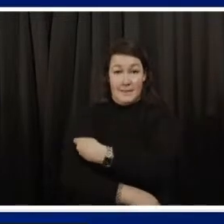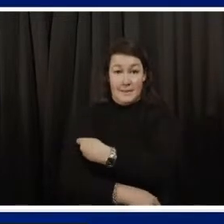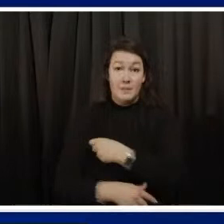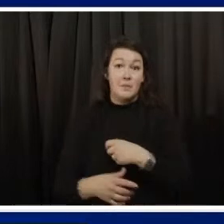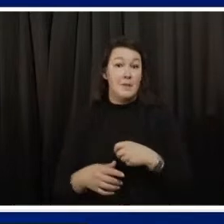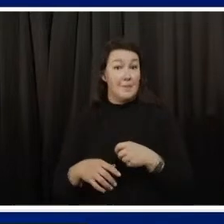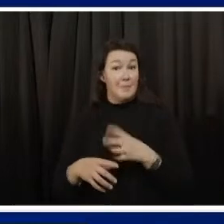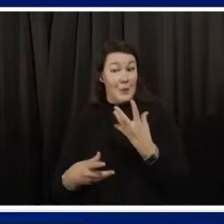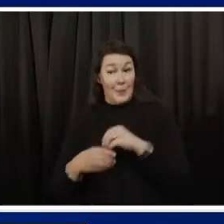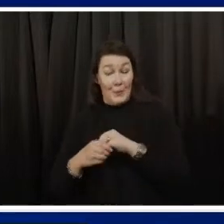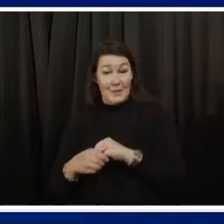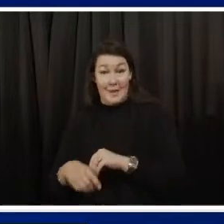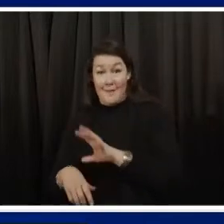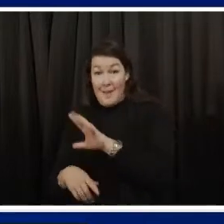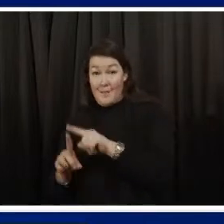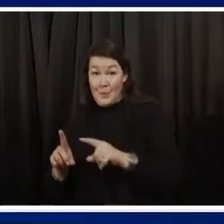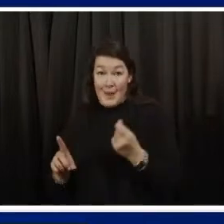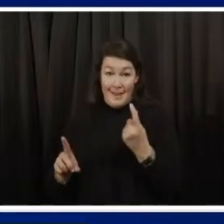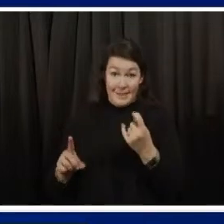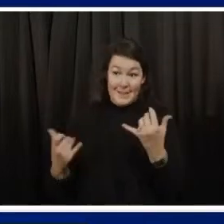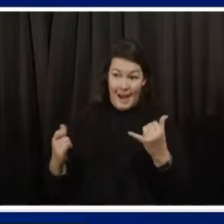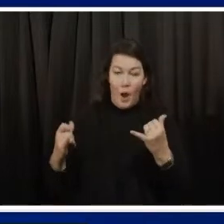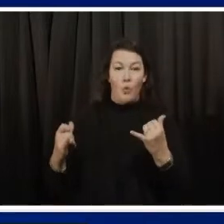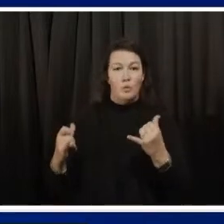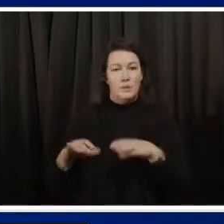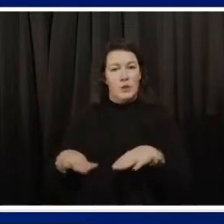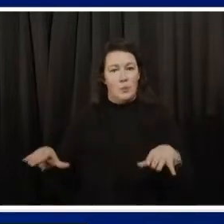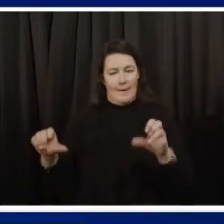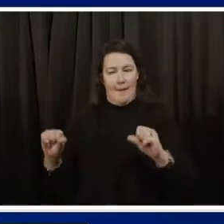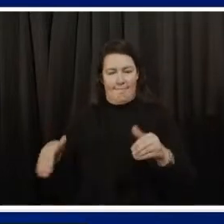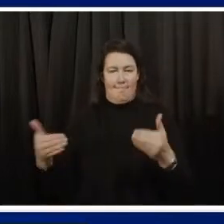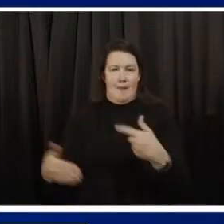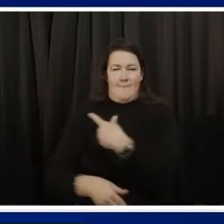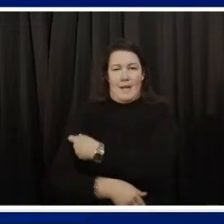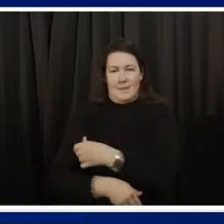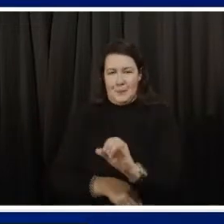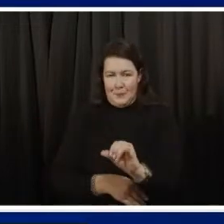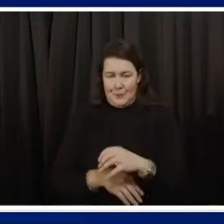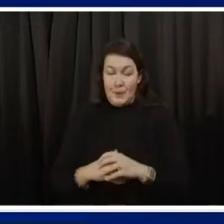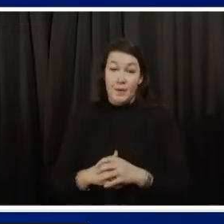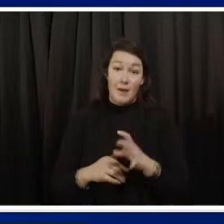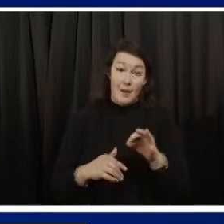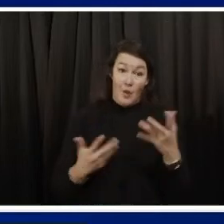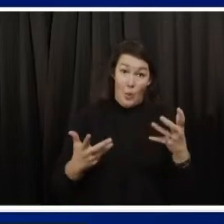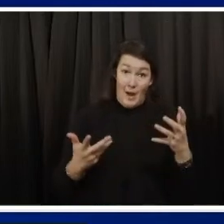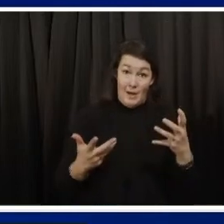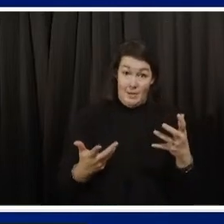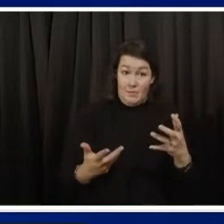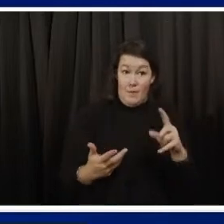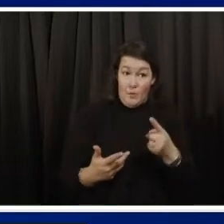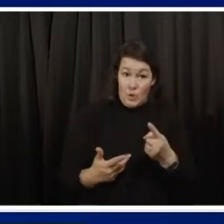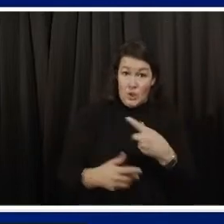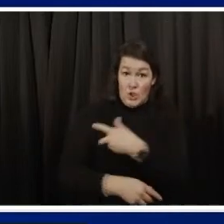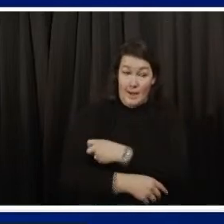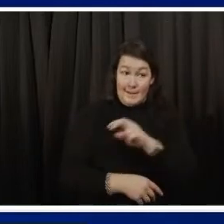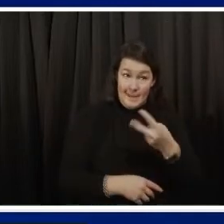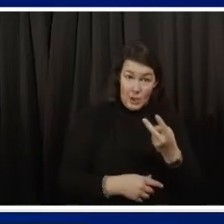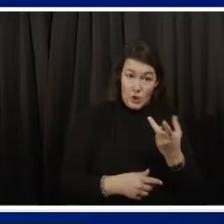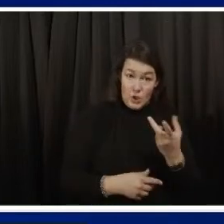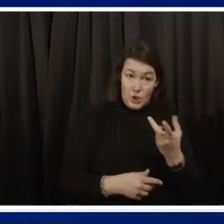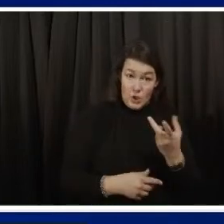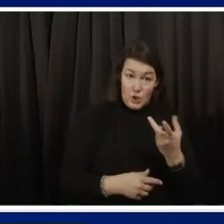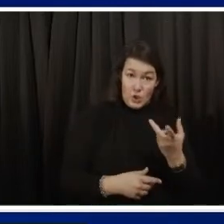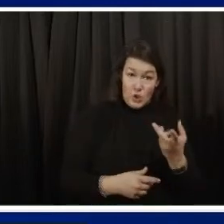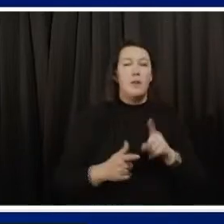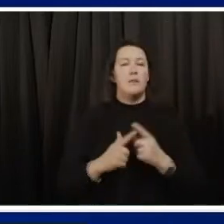children 5 to 11 who are newly eligible for vaccine. If you are a fully vaccinated adult, get your booster now. We are starting to